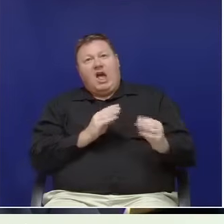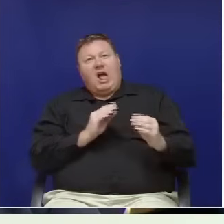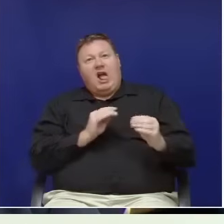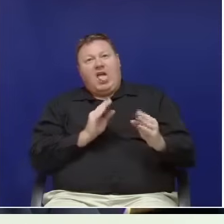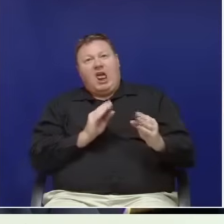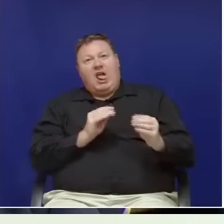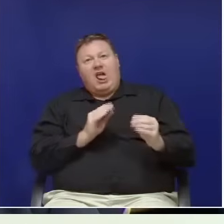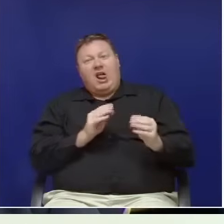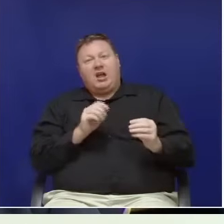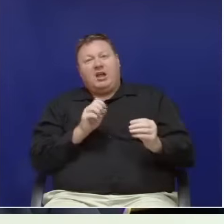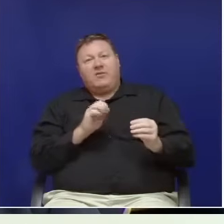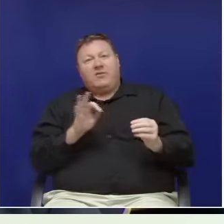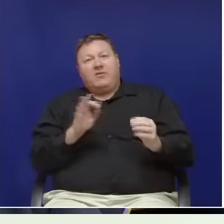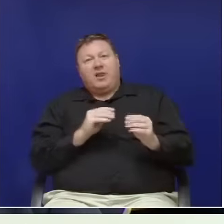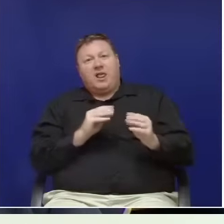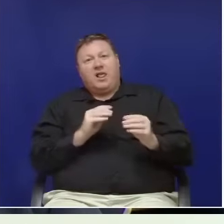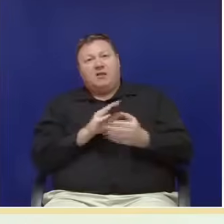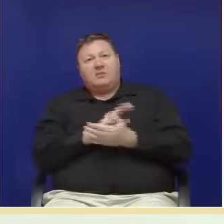Okay.